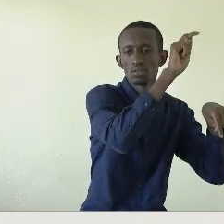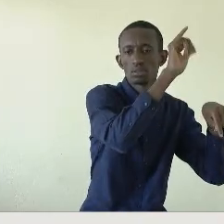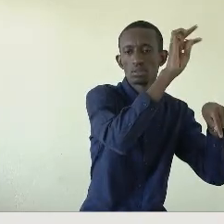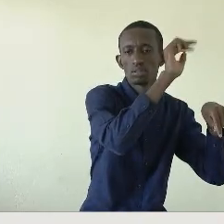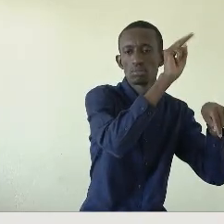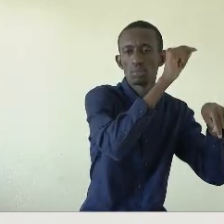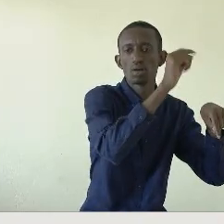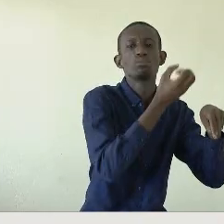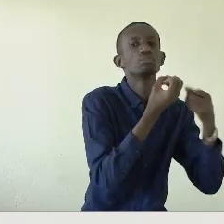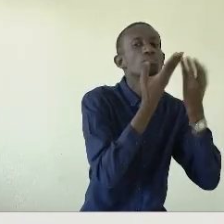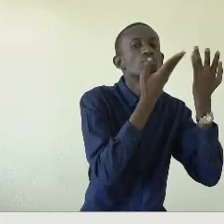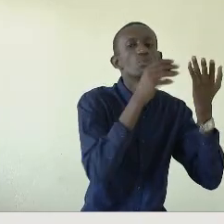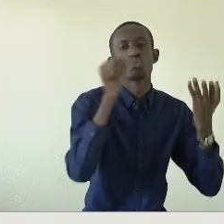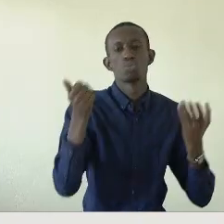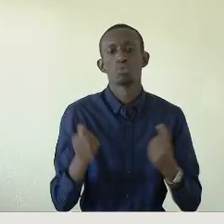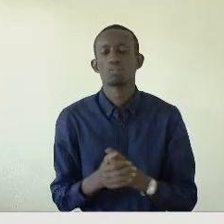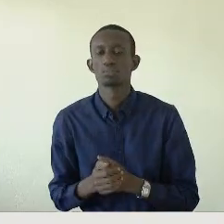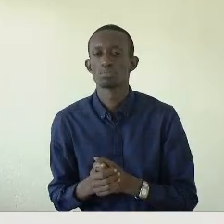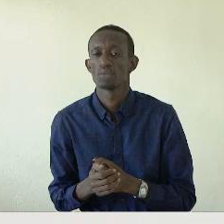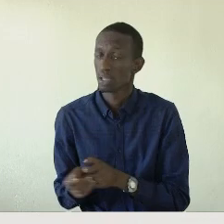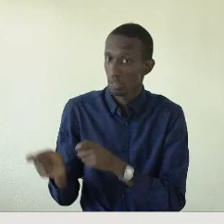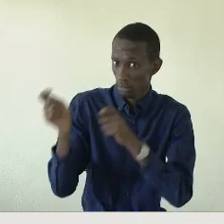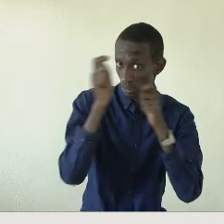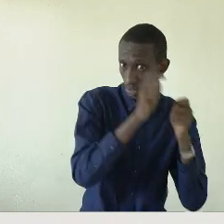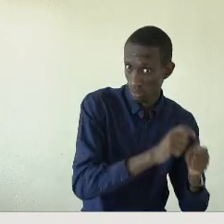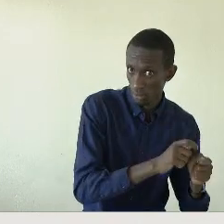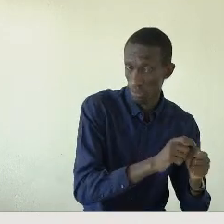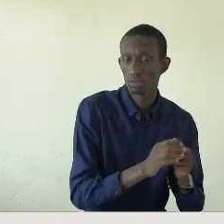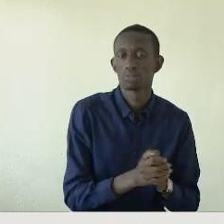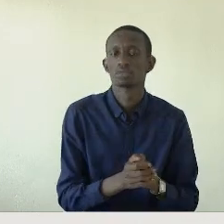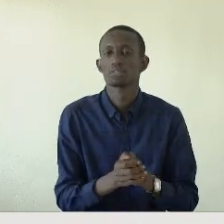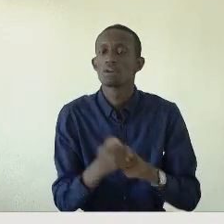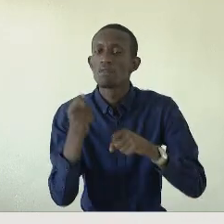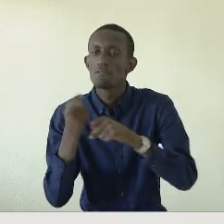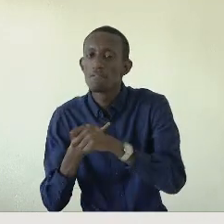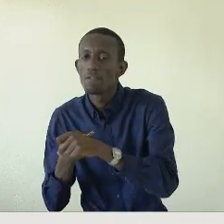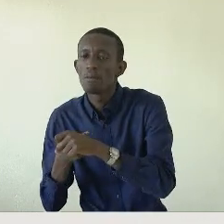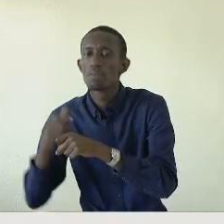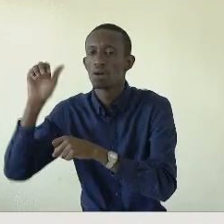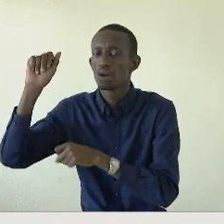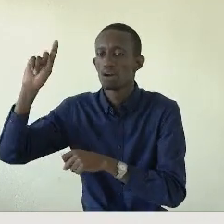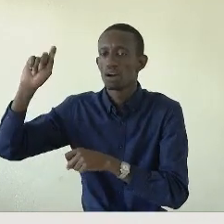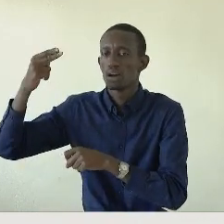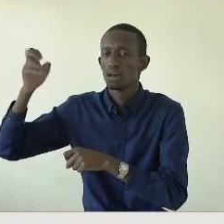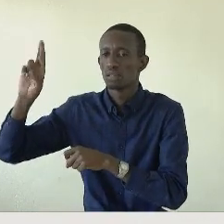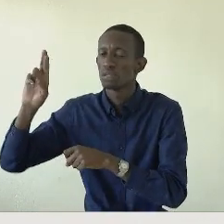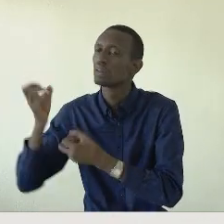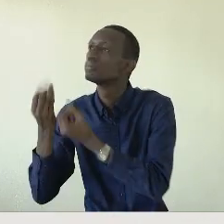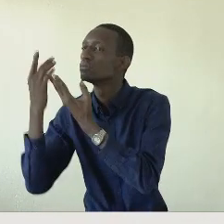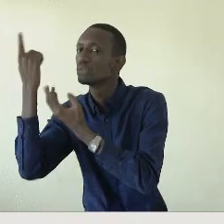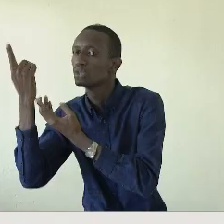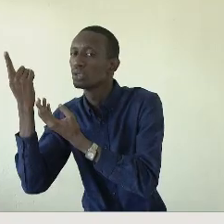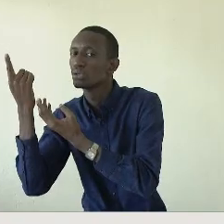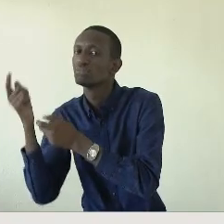flower. So the transfer of pollen grains from anther of one flower to